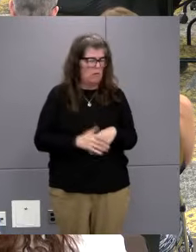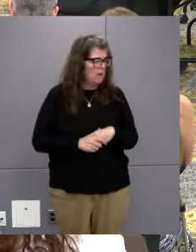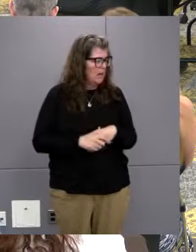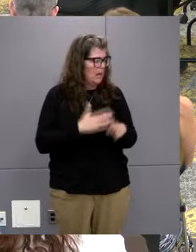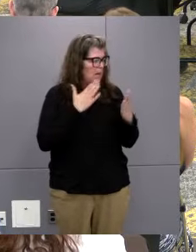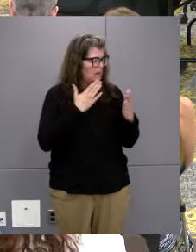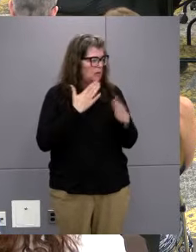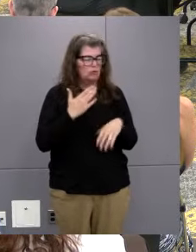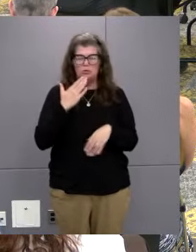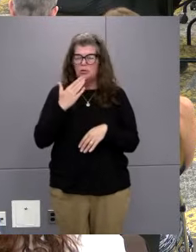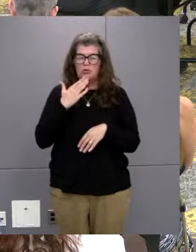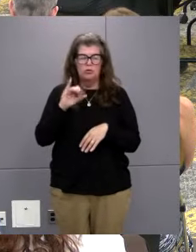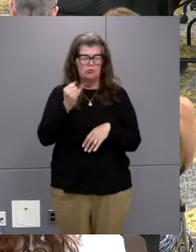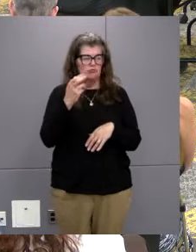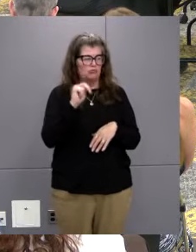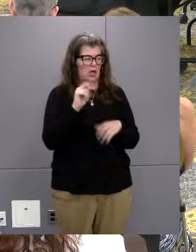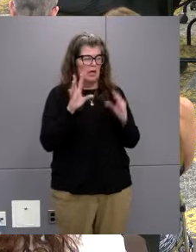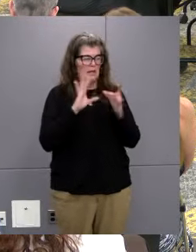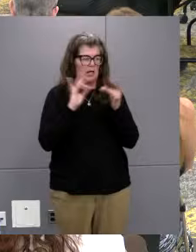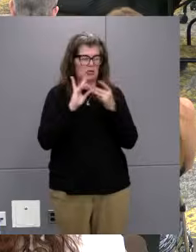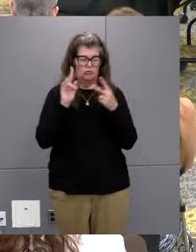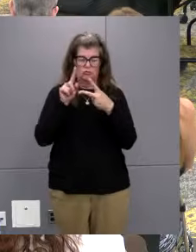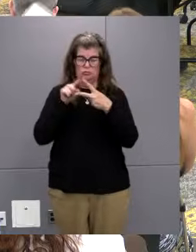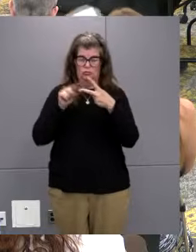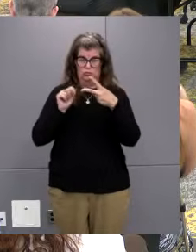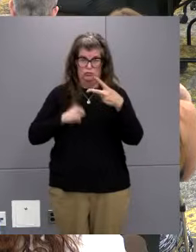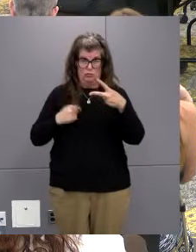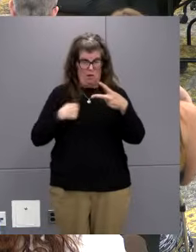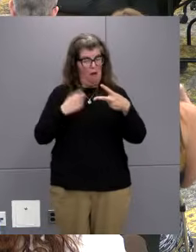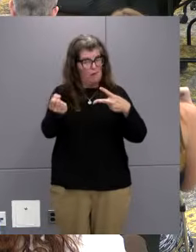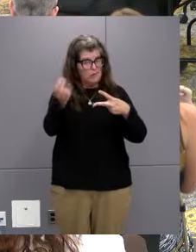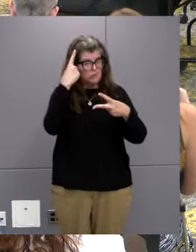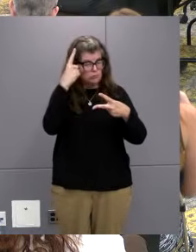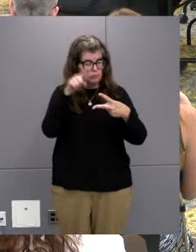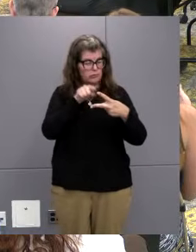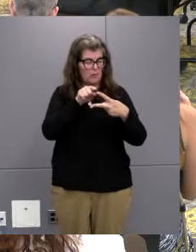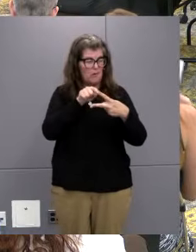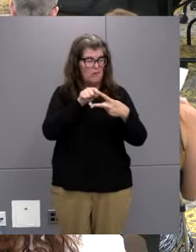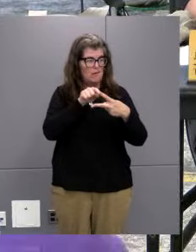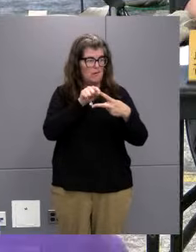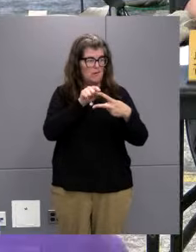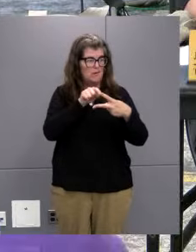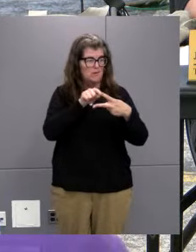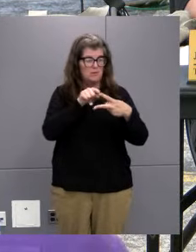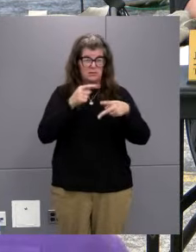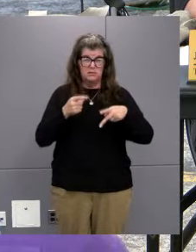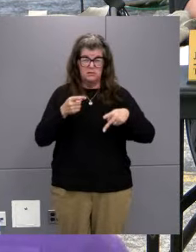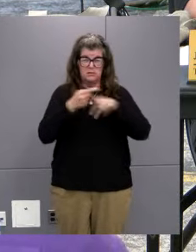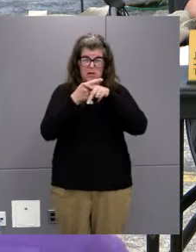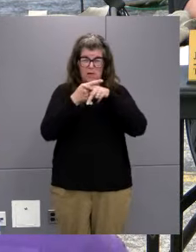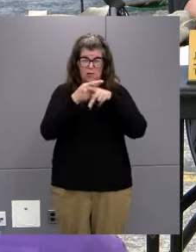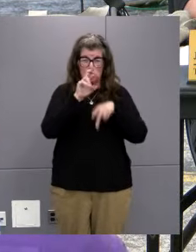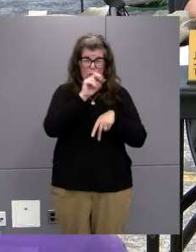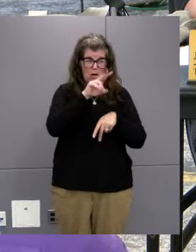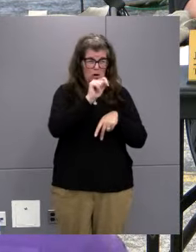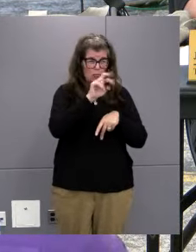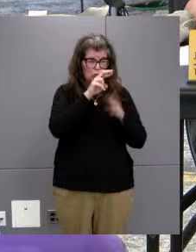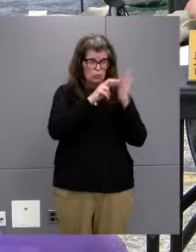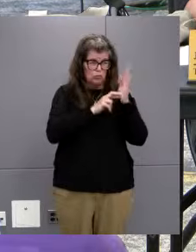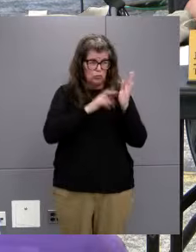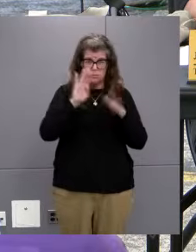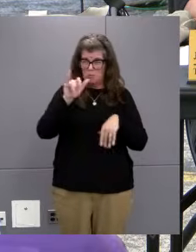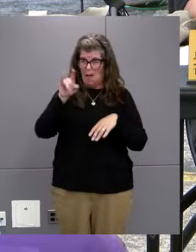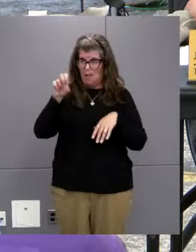you. John? 2 points. One, as I understand it, if there is a conflict between Robert's Rules of Order and our